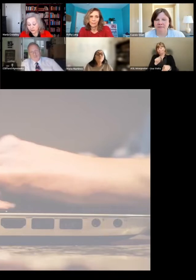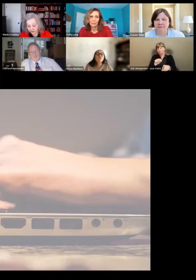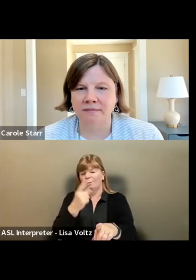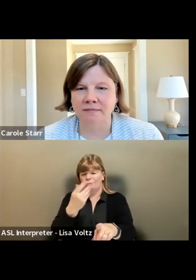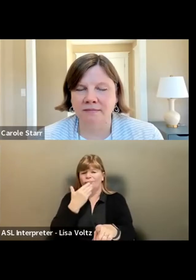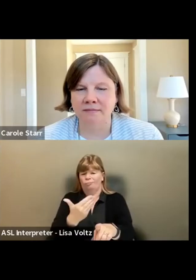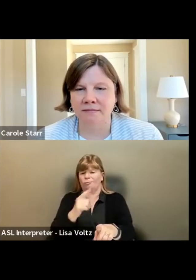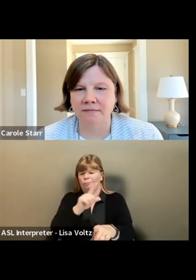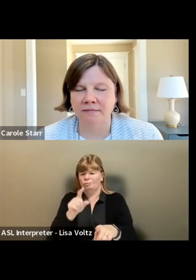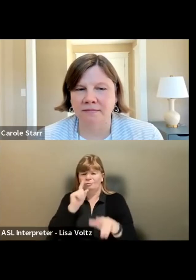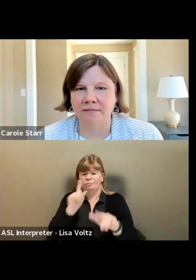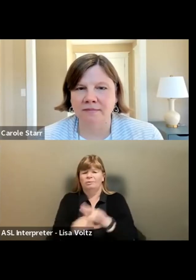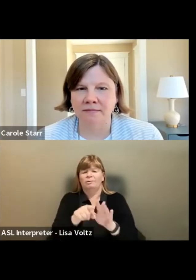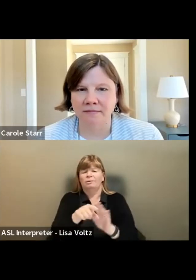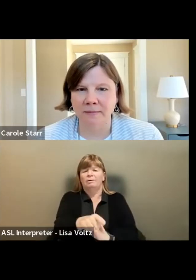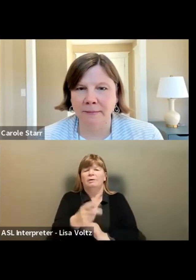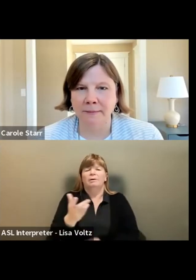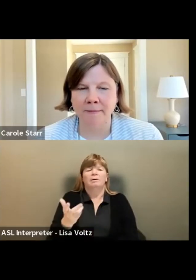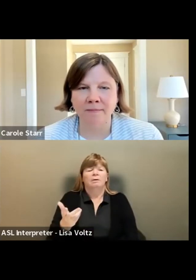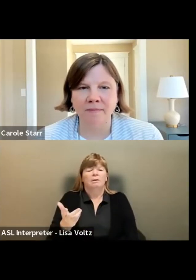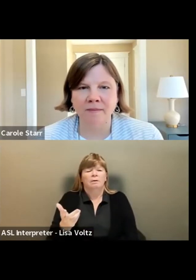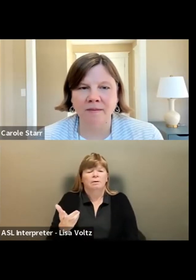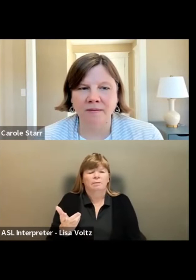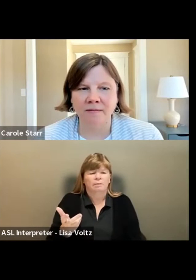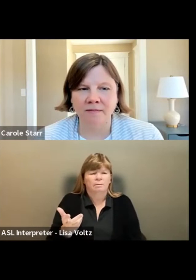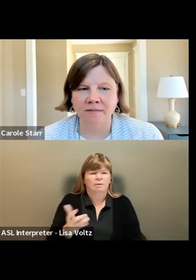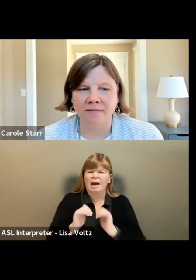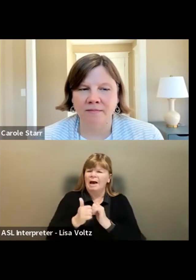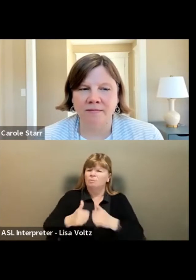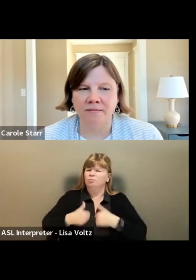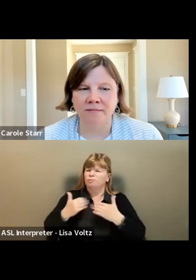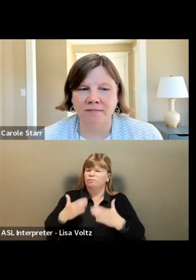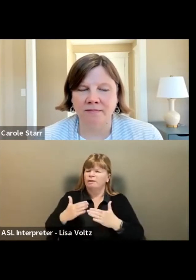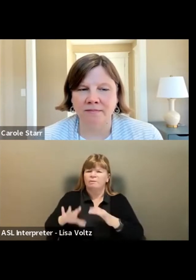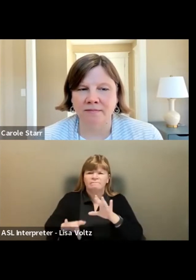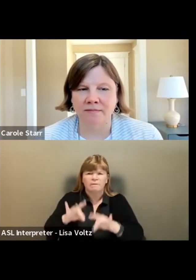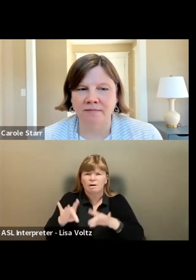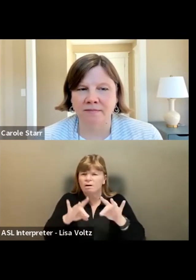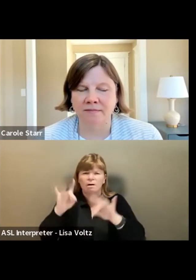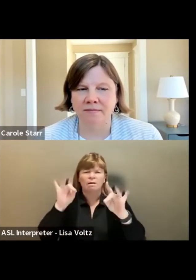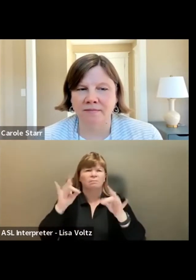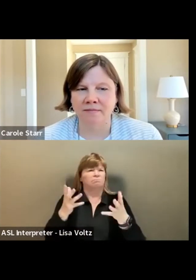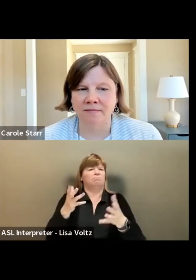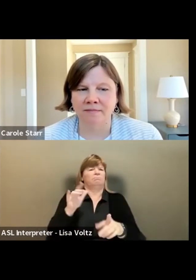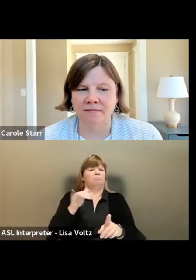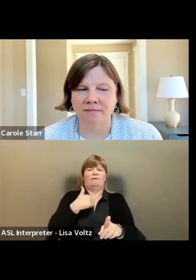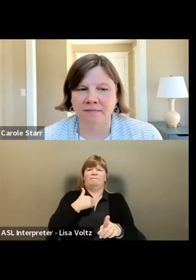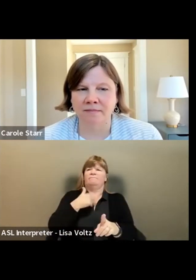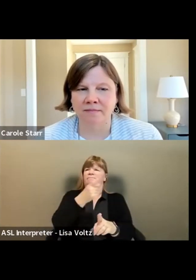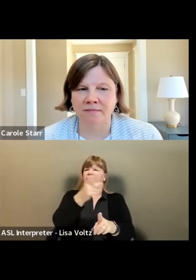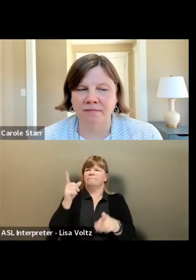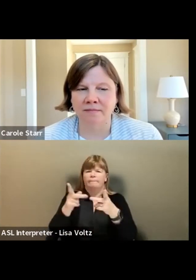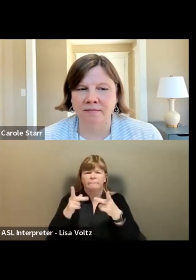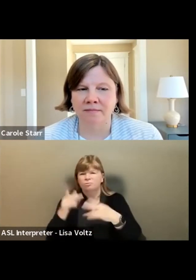good question was, how do survivors find out about positions